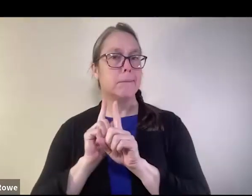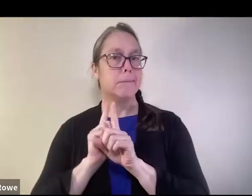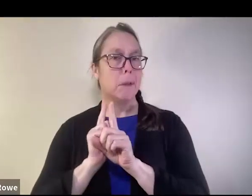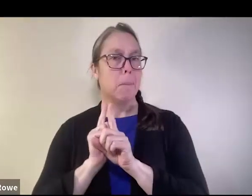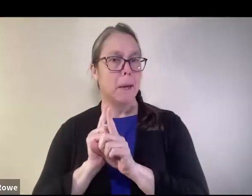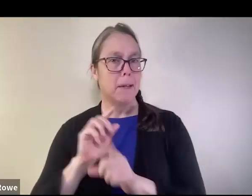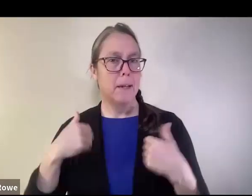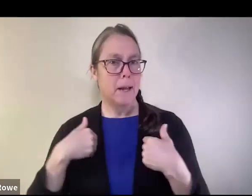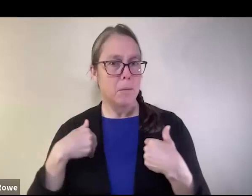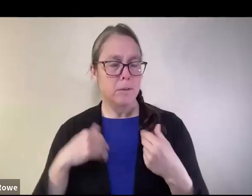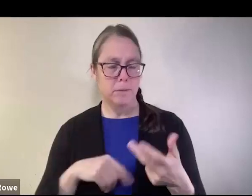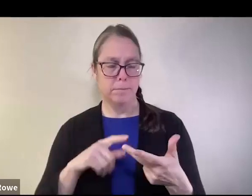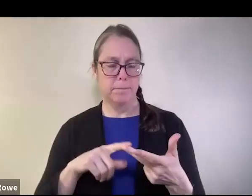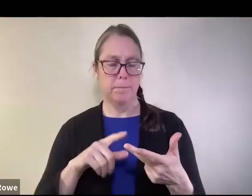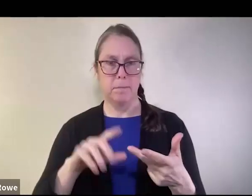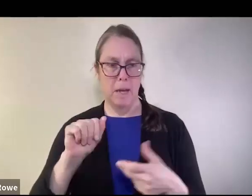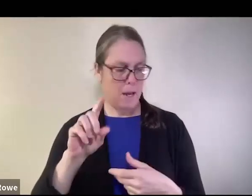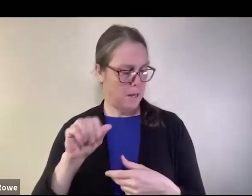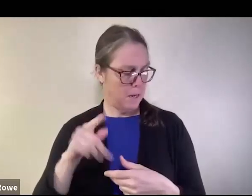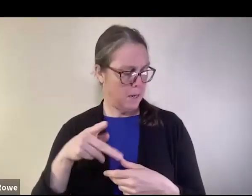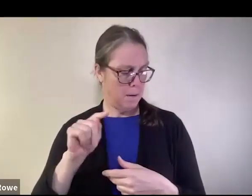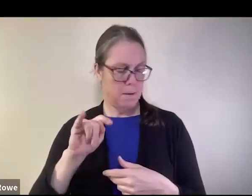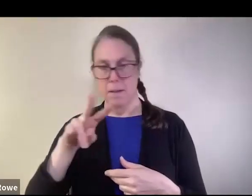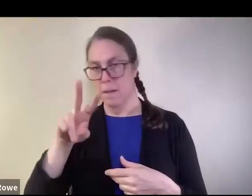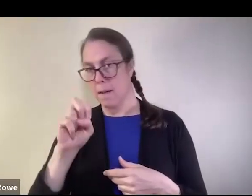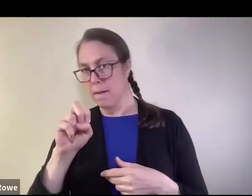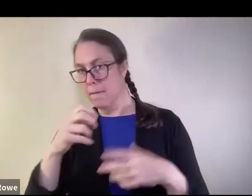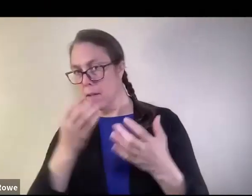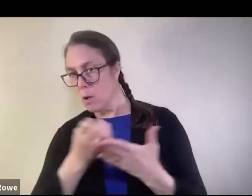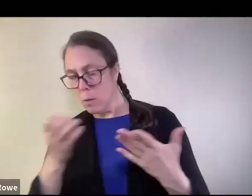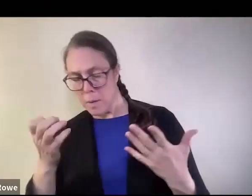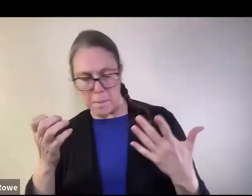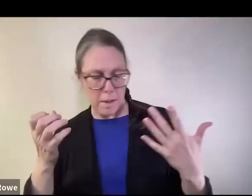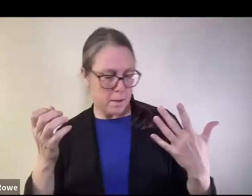adaptive equipment, etc.